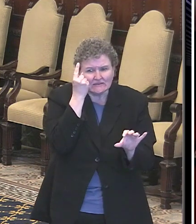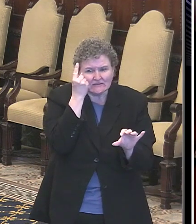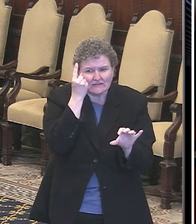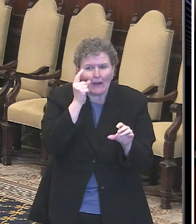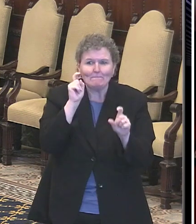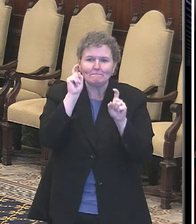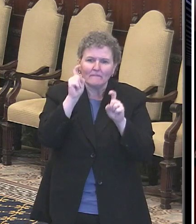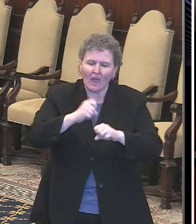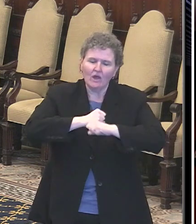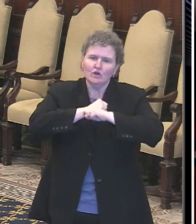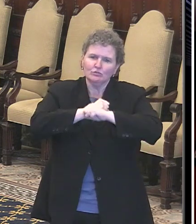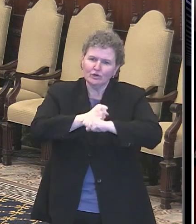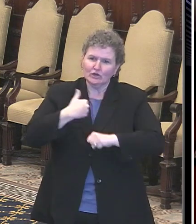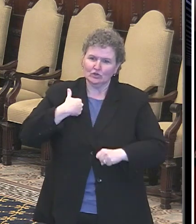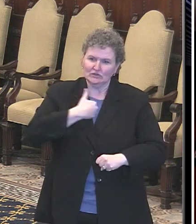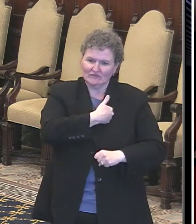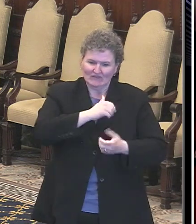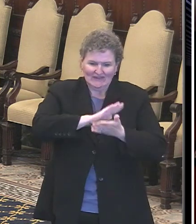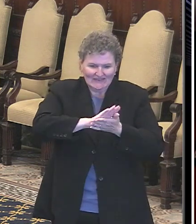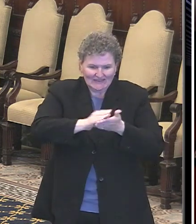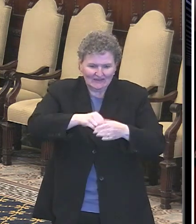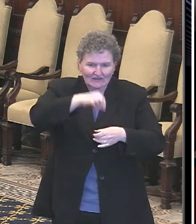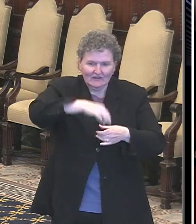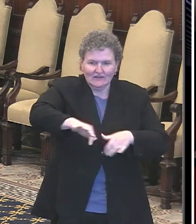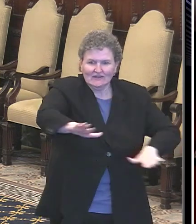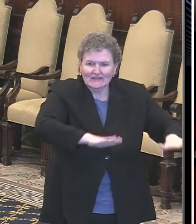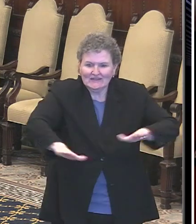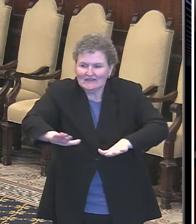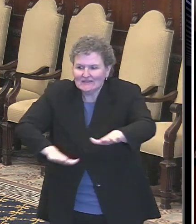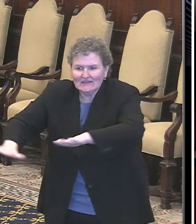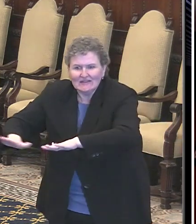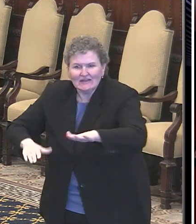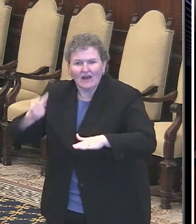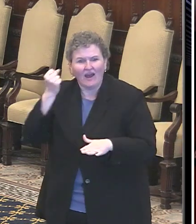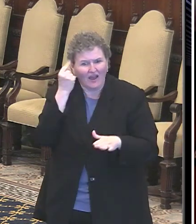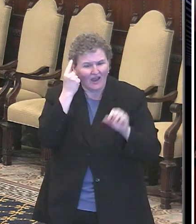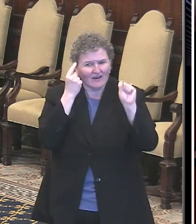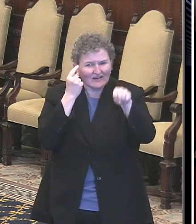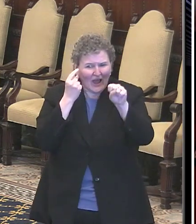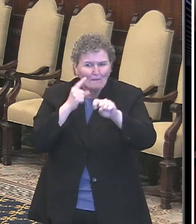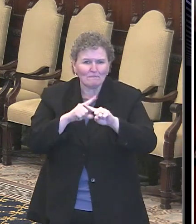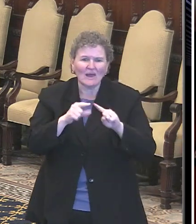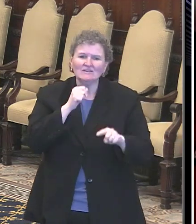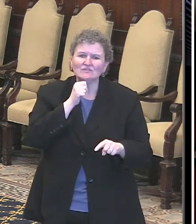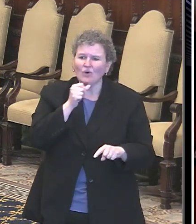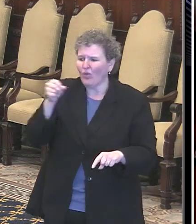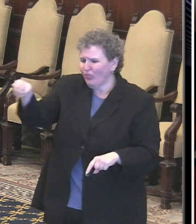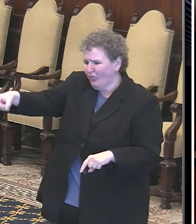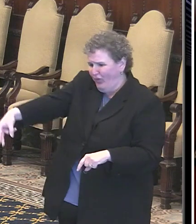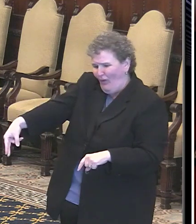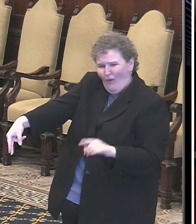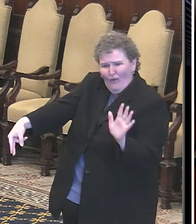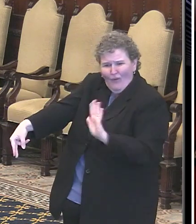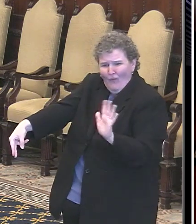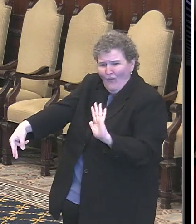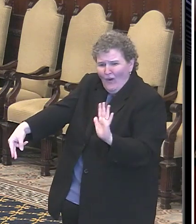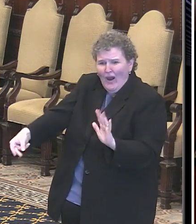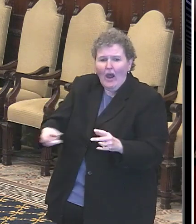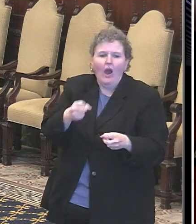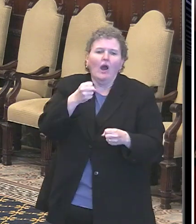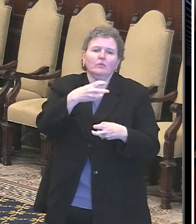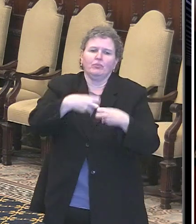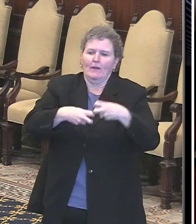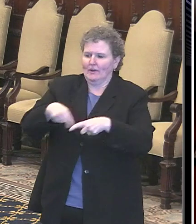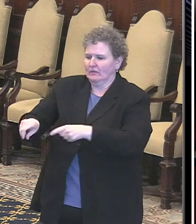we continue to face the impacts of this pandemic. However, without proper disposal of these items, we could create major public health